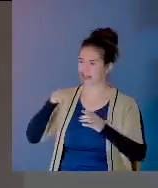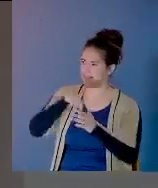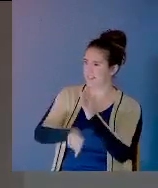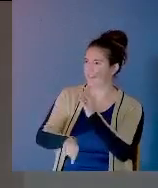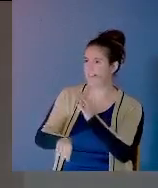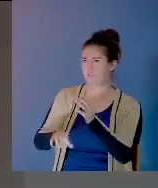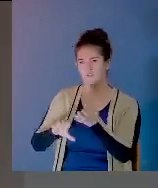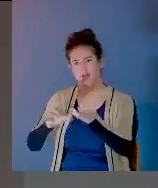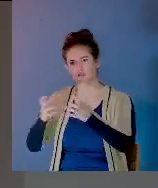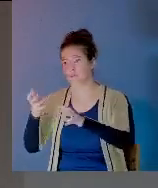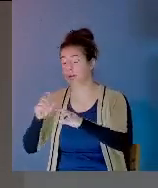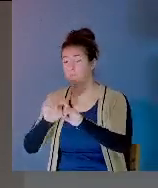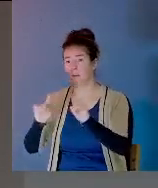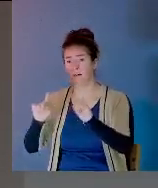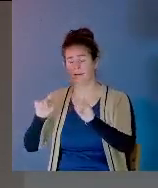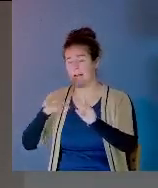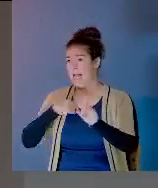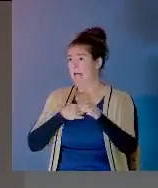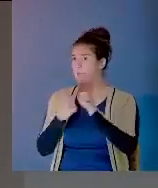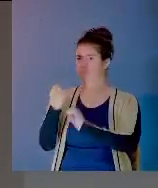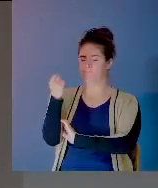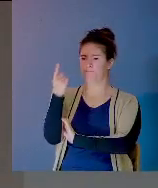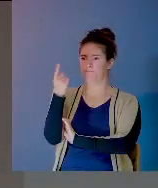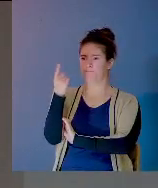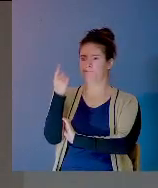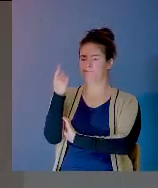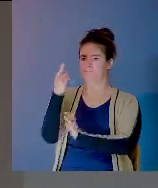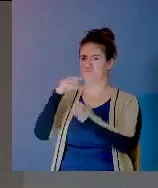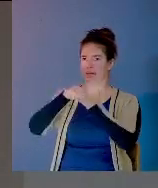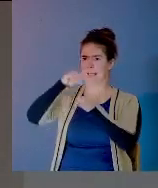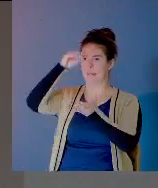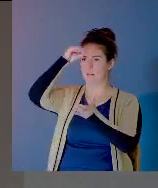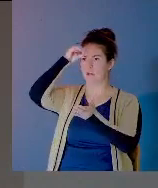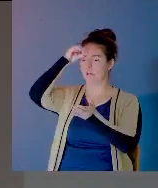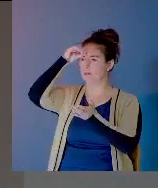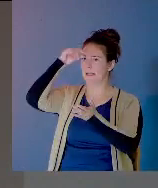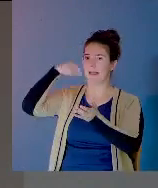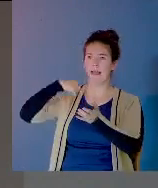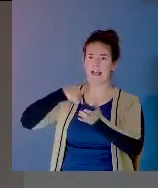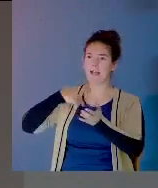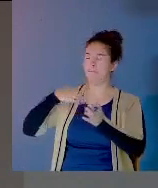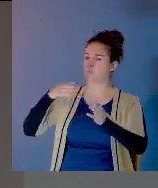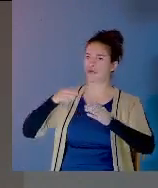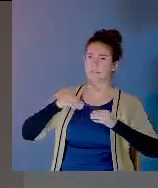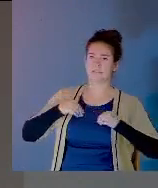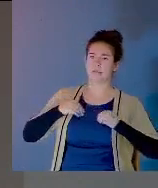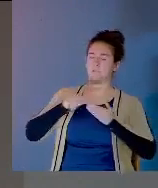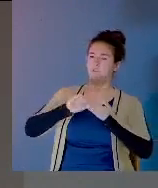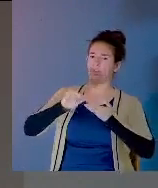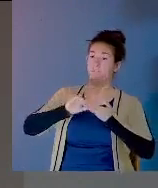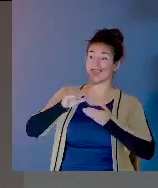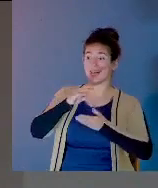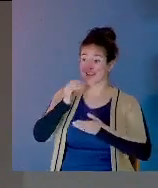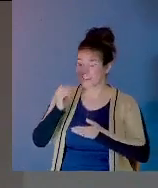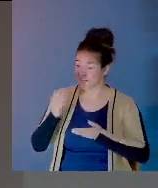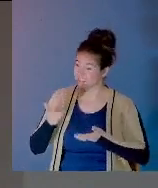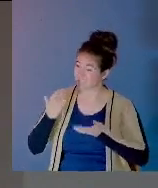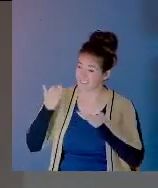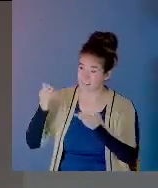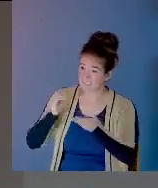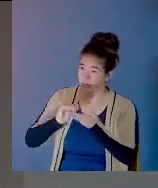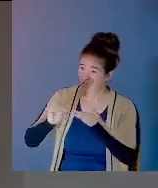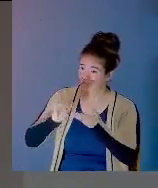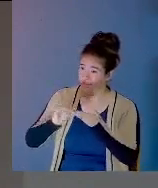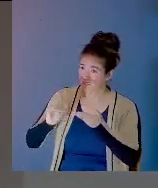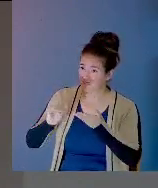learned is to receive forgiveness and to give forgiveness, and that's something I never really was good